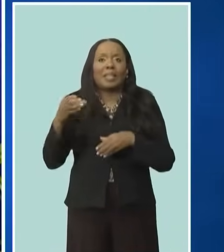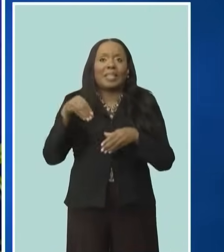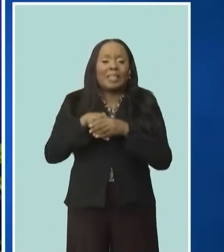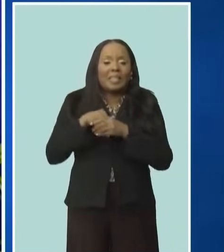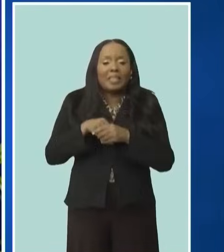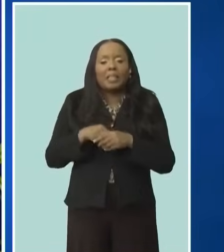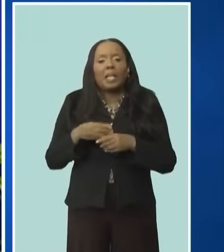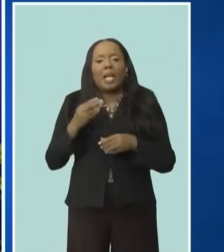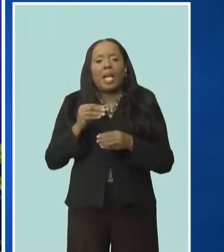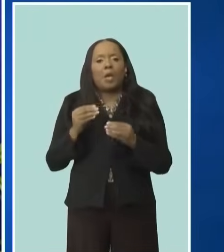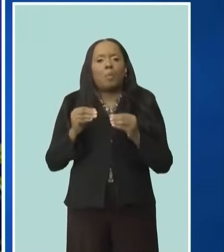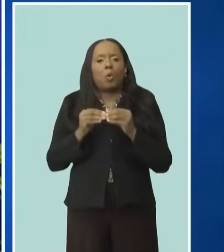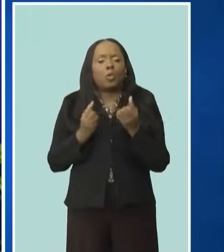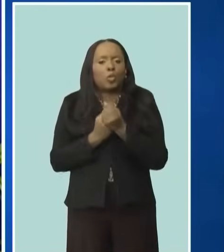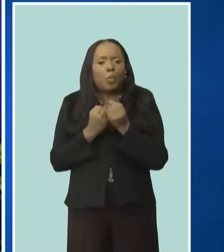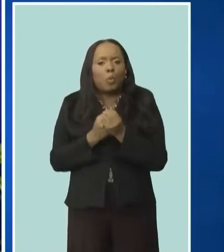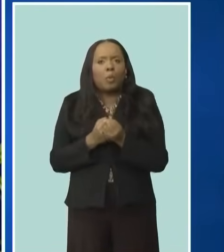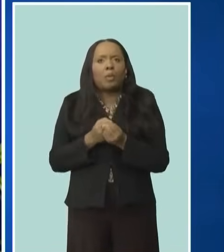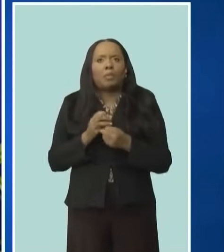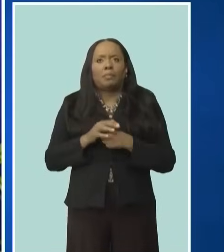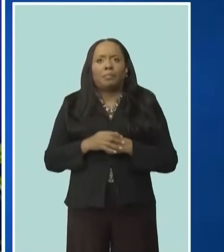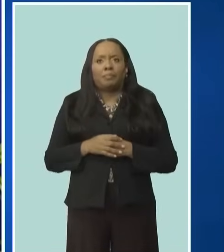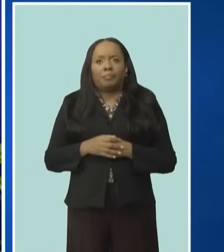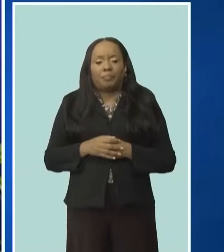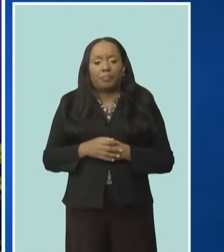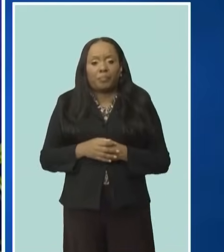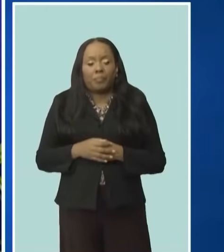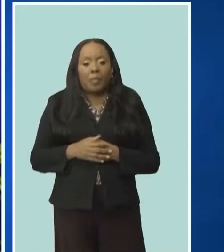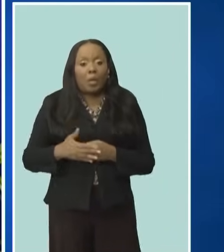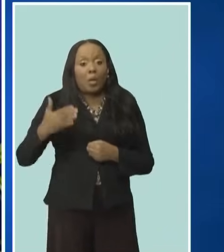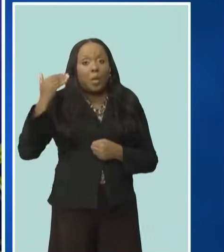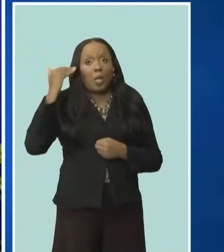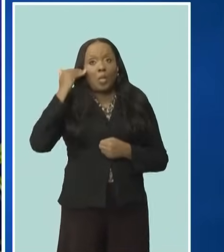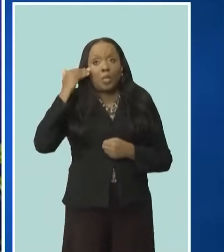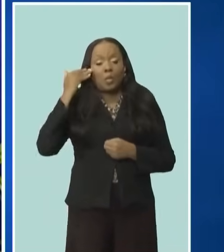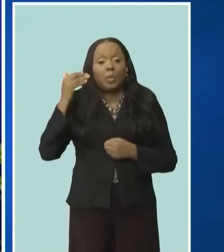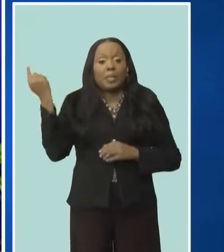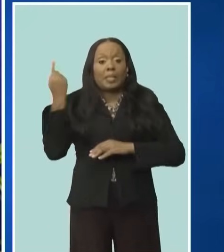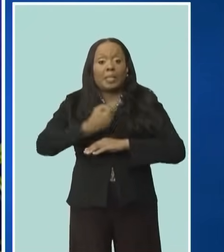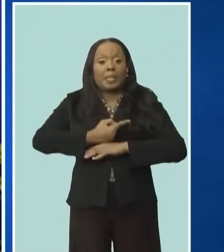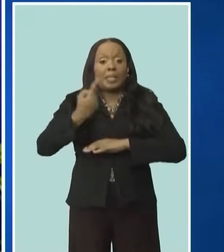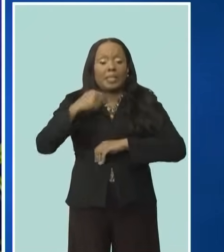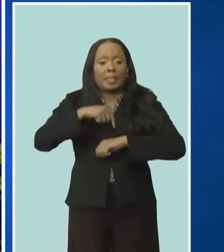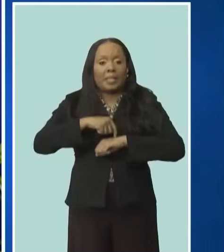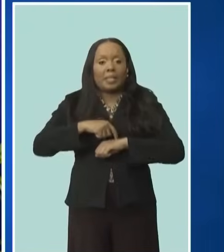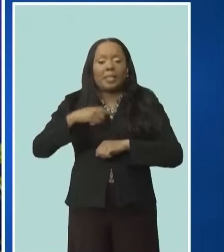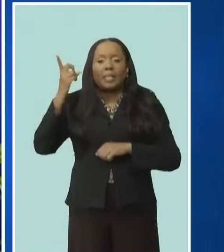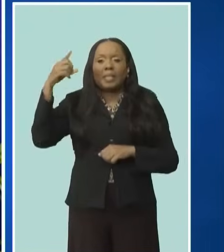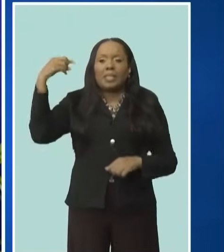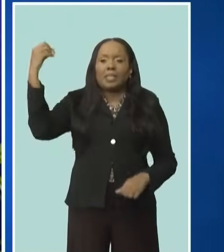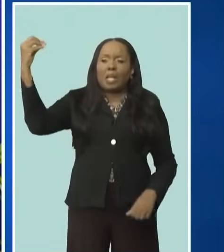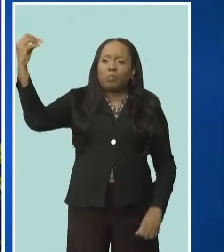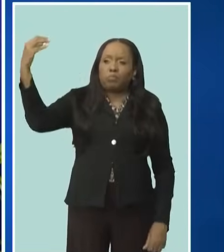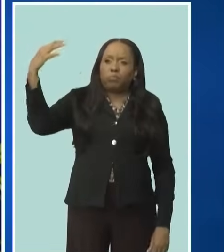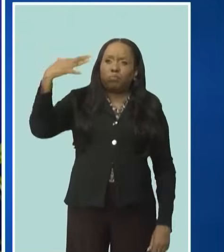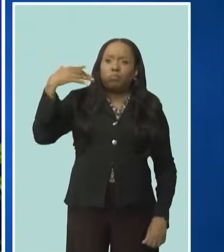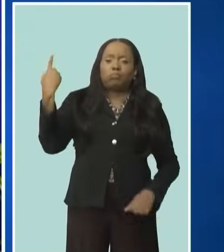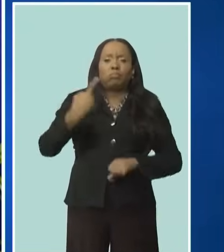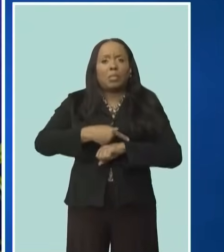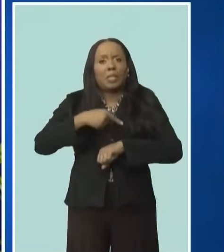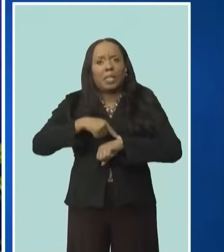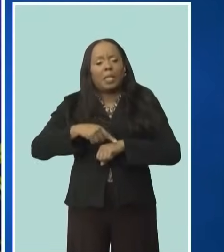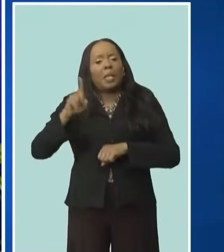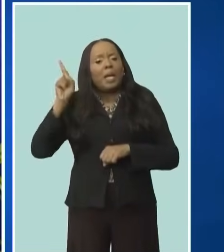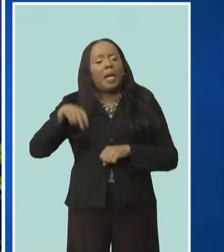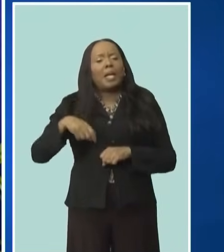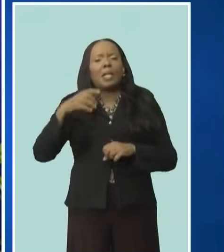because it only shines for a few hours in the daytime, we have to figure out ways in which to